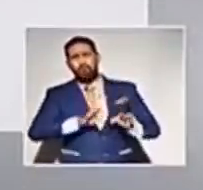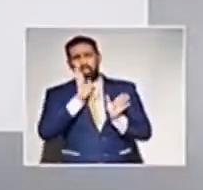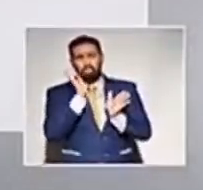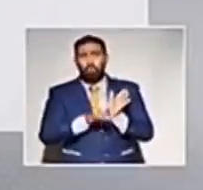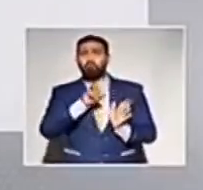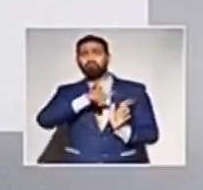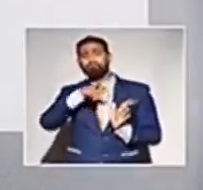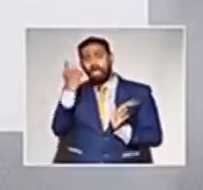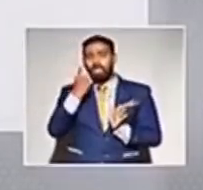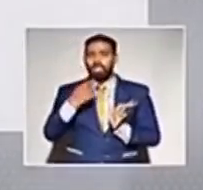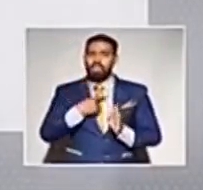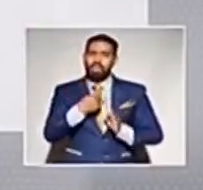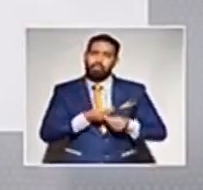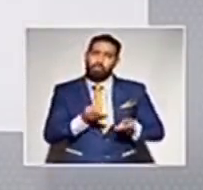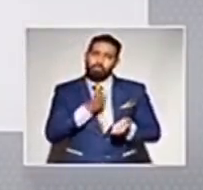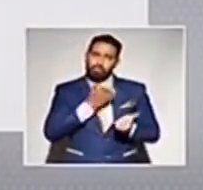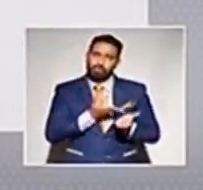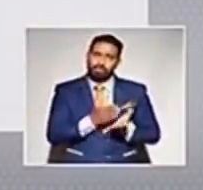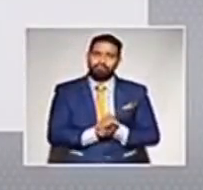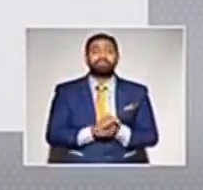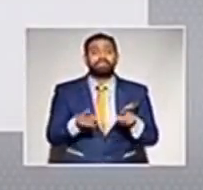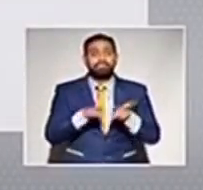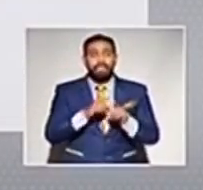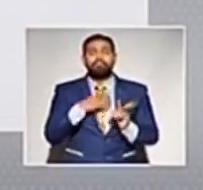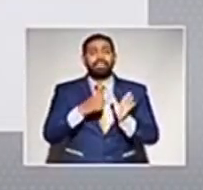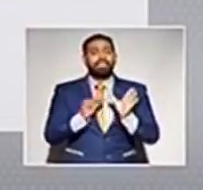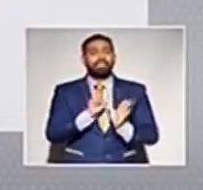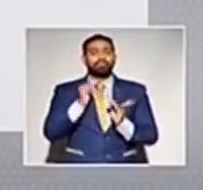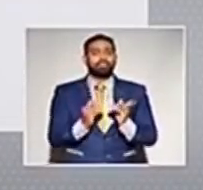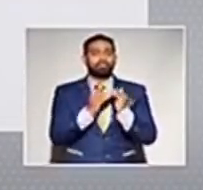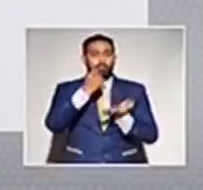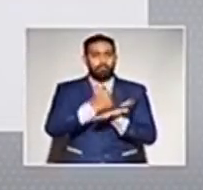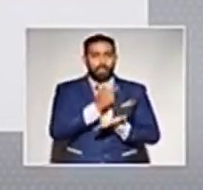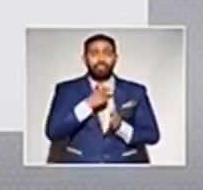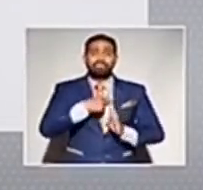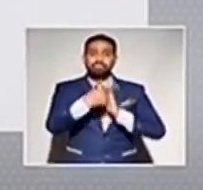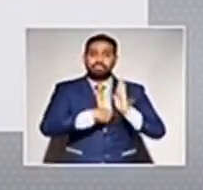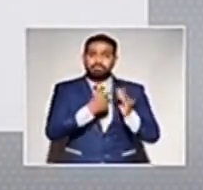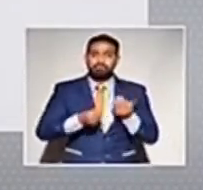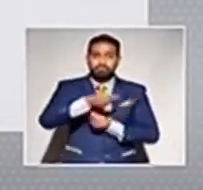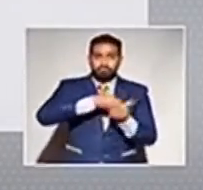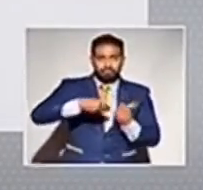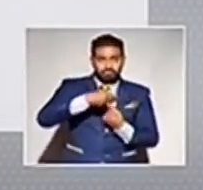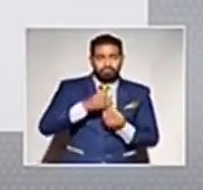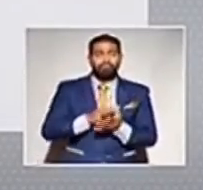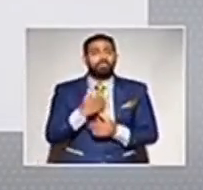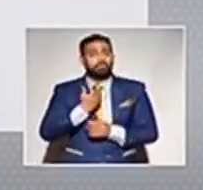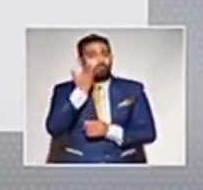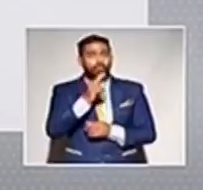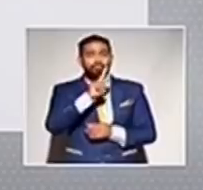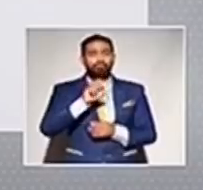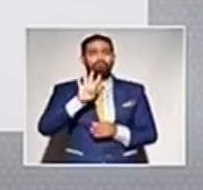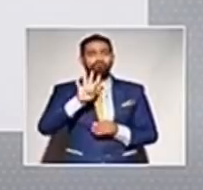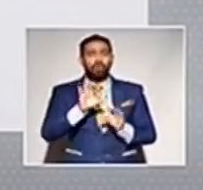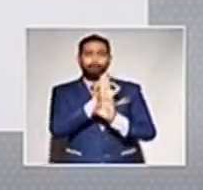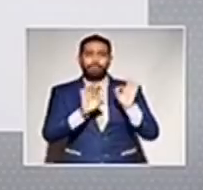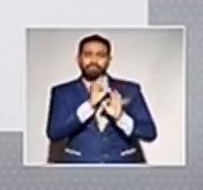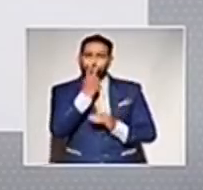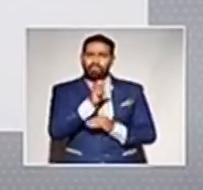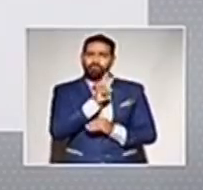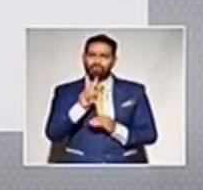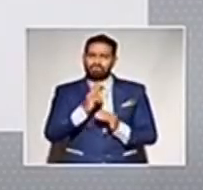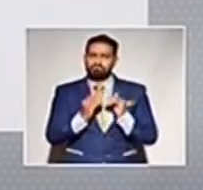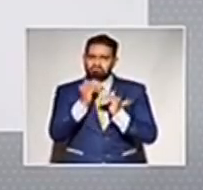The Asian Development Bank said it projected Sri Lanka's economic growth to dip to 2.4% in 2022. The Asian Development Outlook